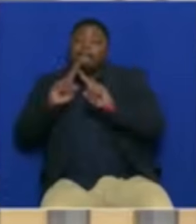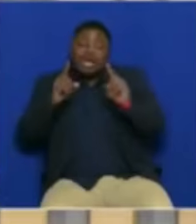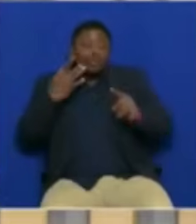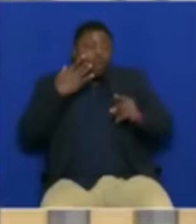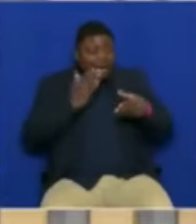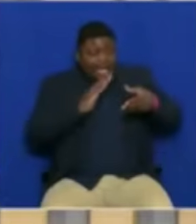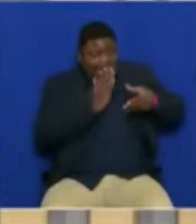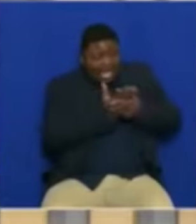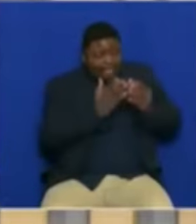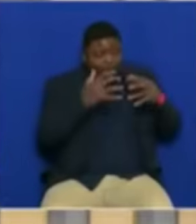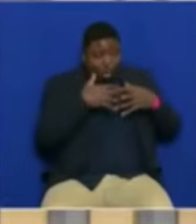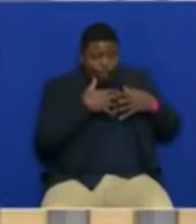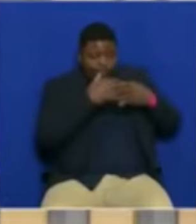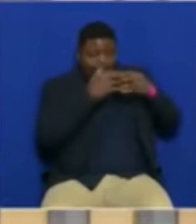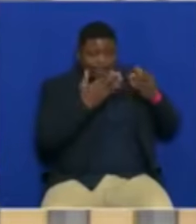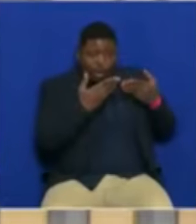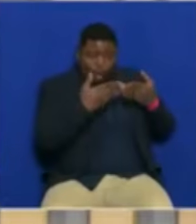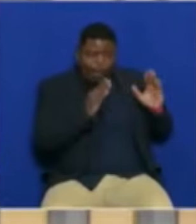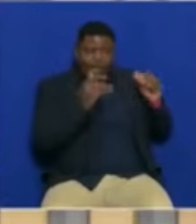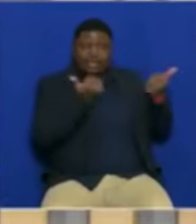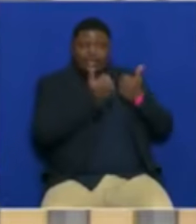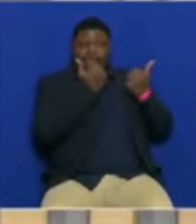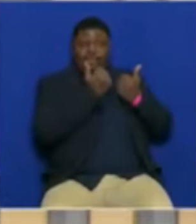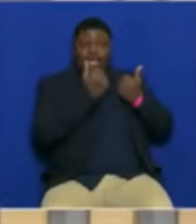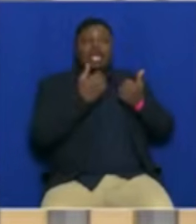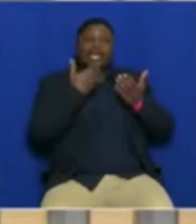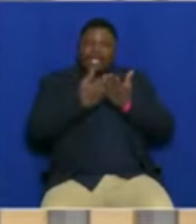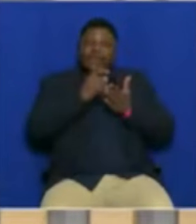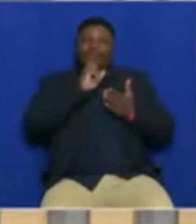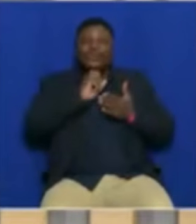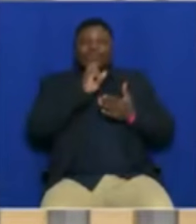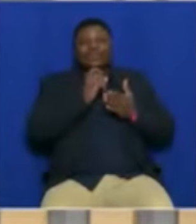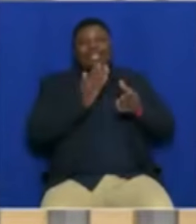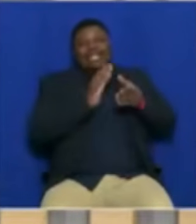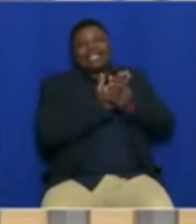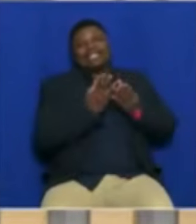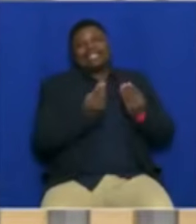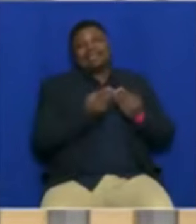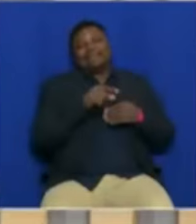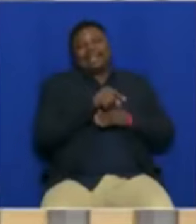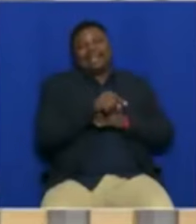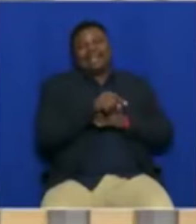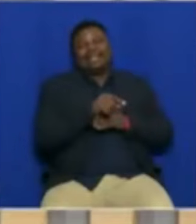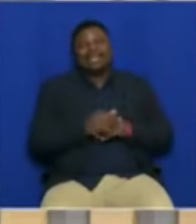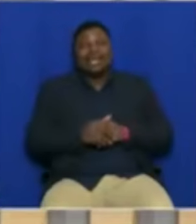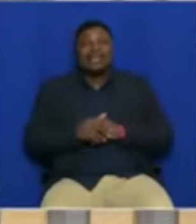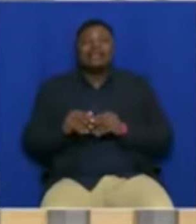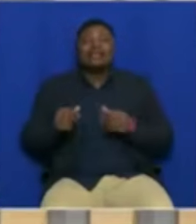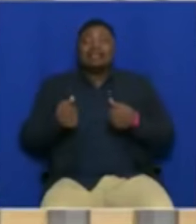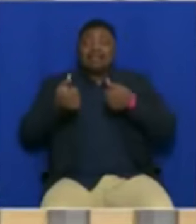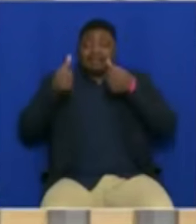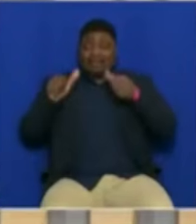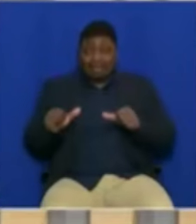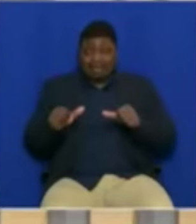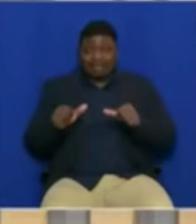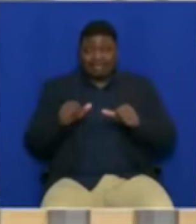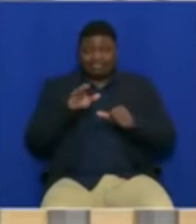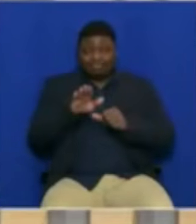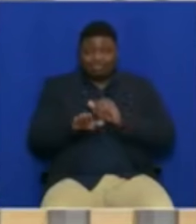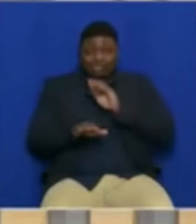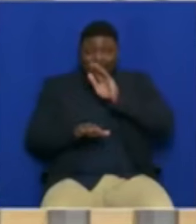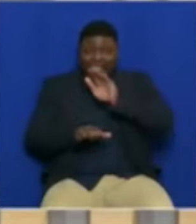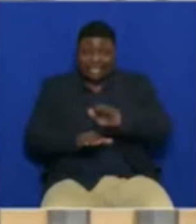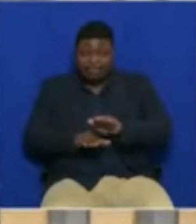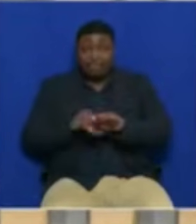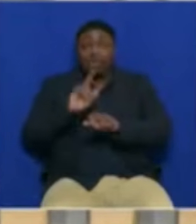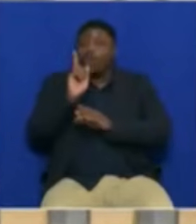starts. There are allegations that are made. So the next step is to now go and look for